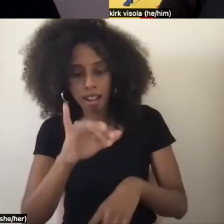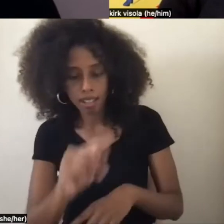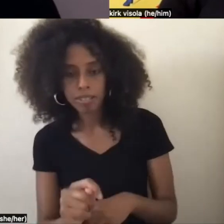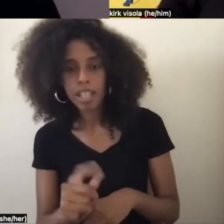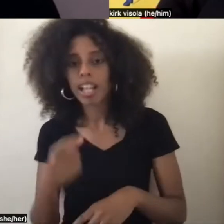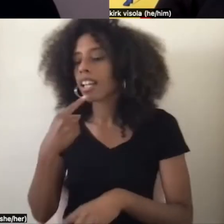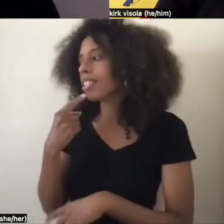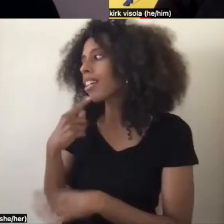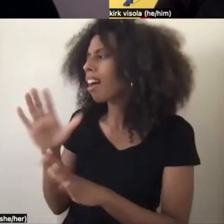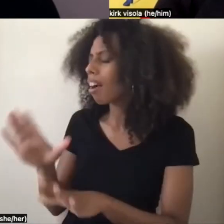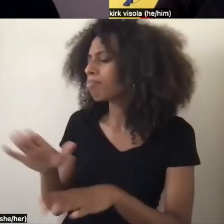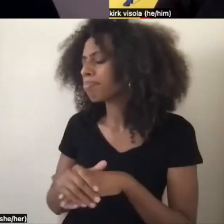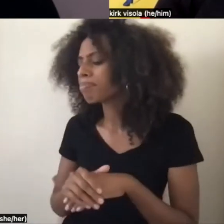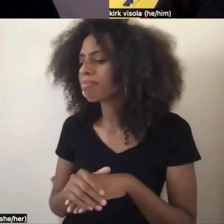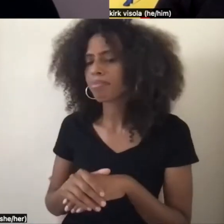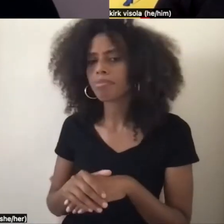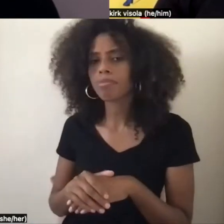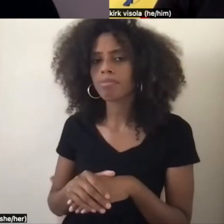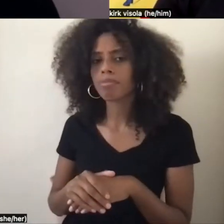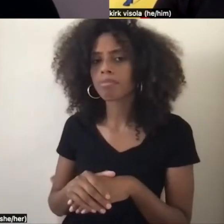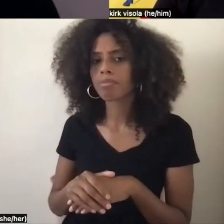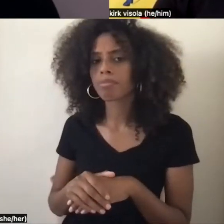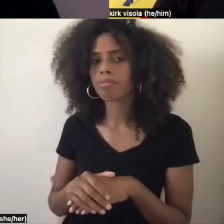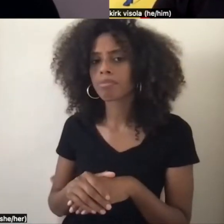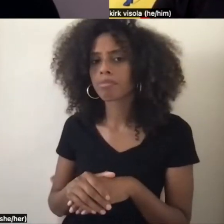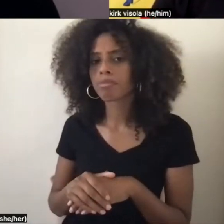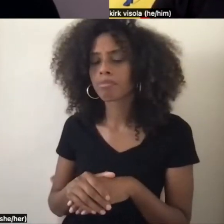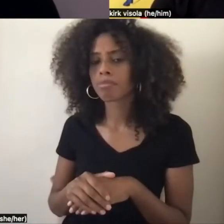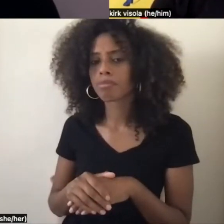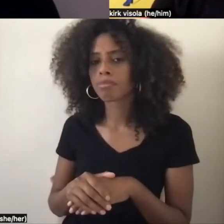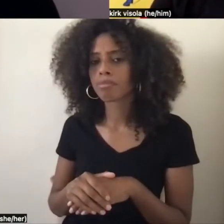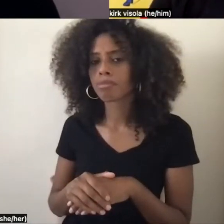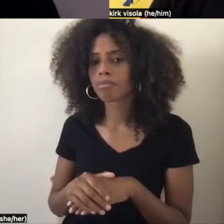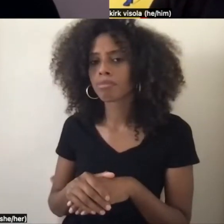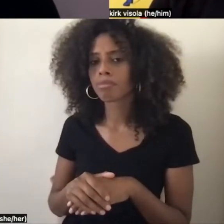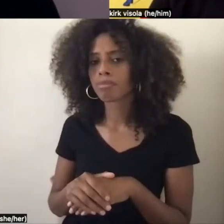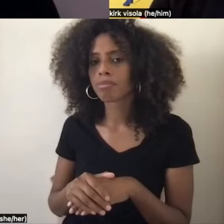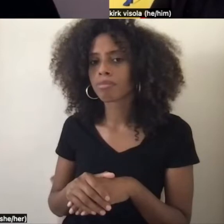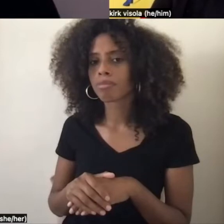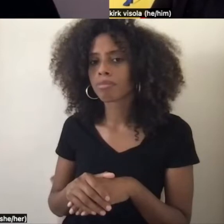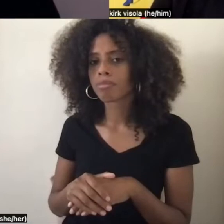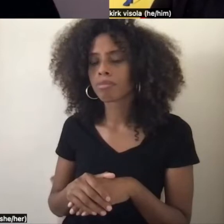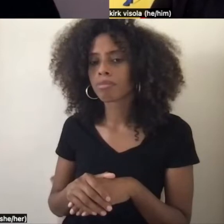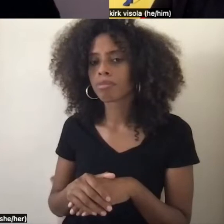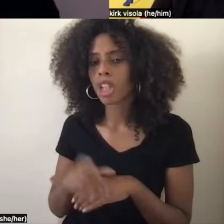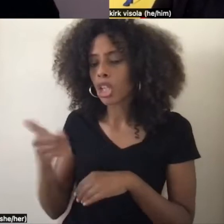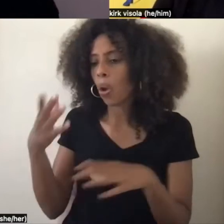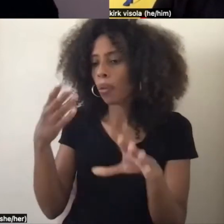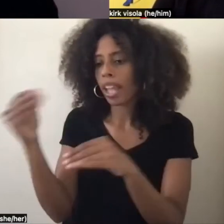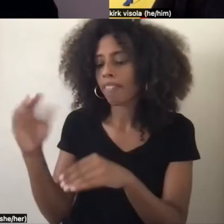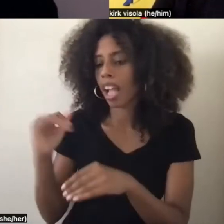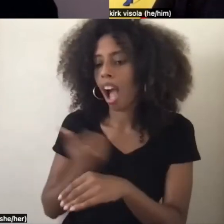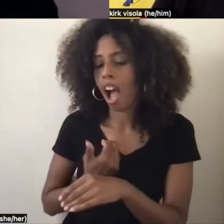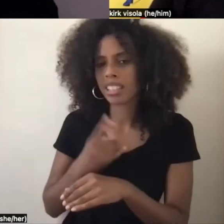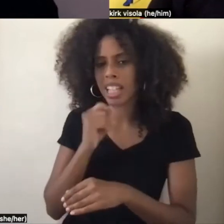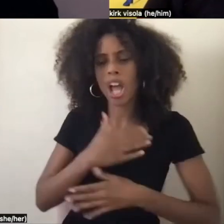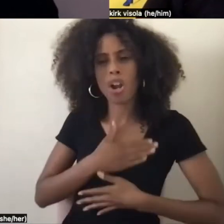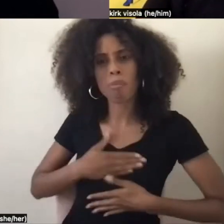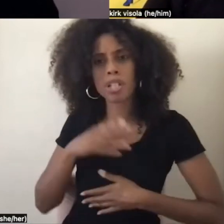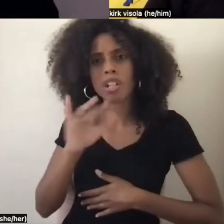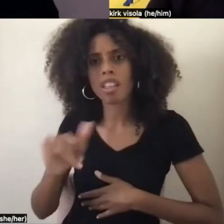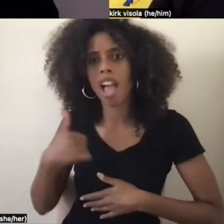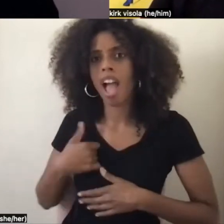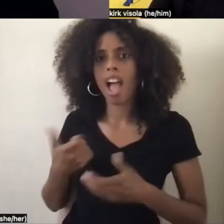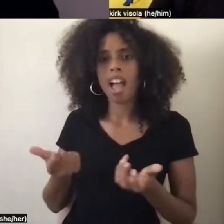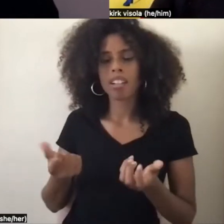well, you know, it's kind of something you just leave us high and dry. You're leaving us high and dry with nothing going on, and I really don't appreciate that. I said, well, I sent